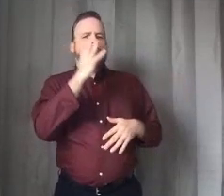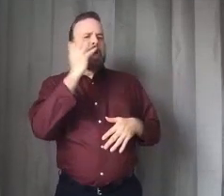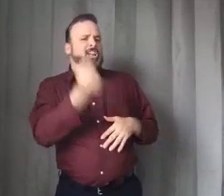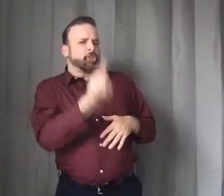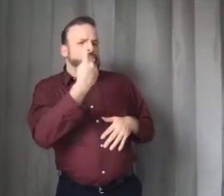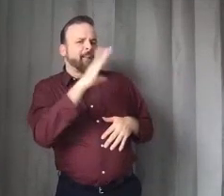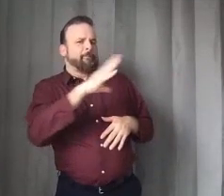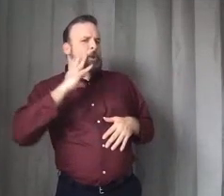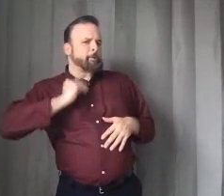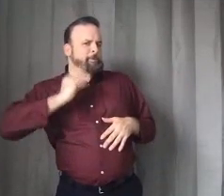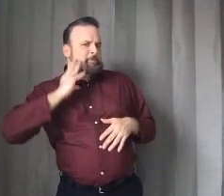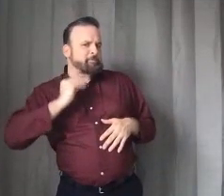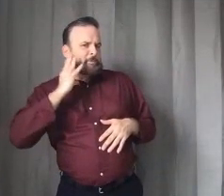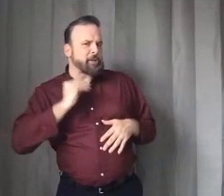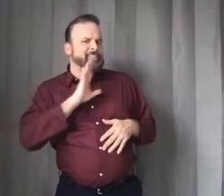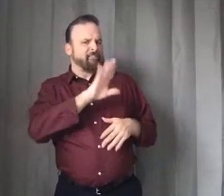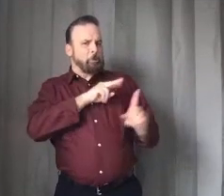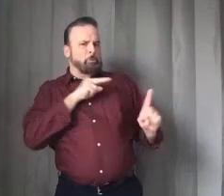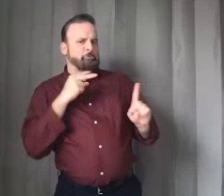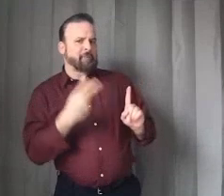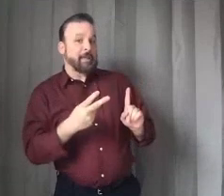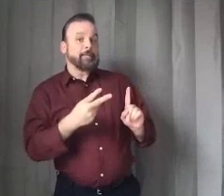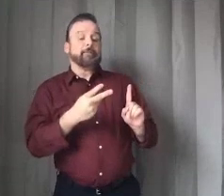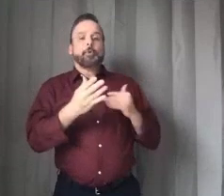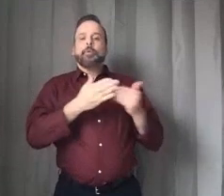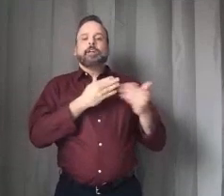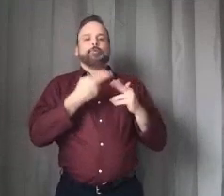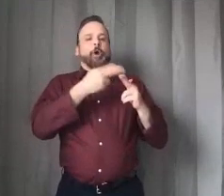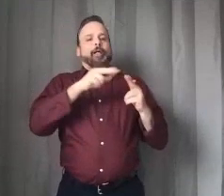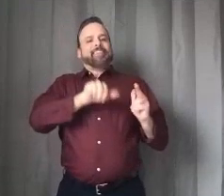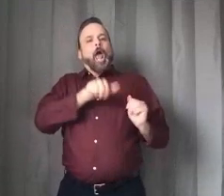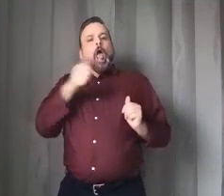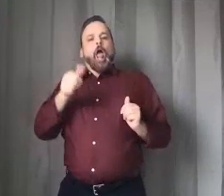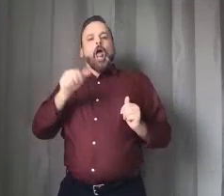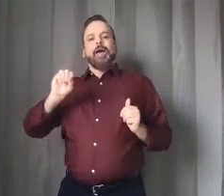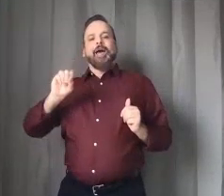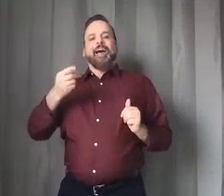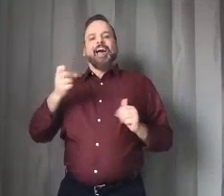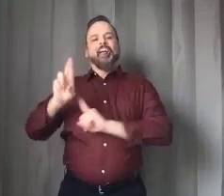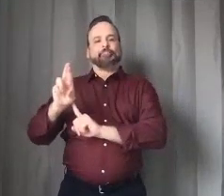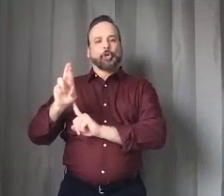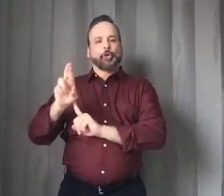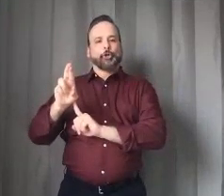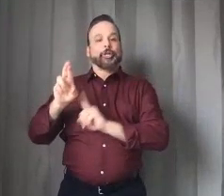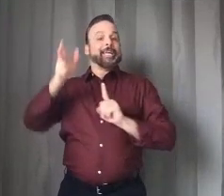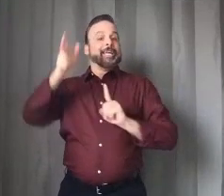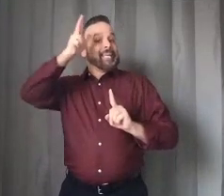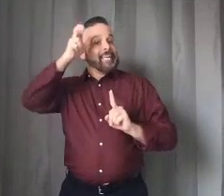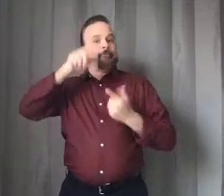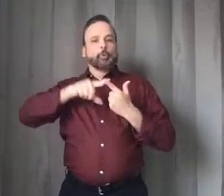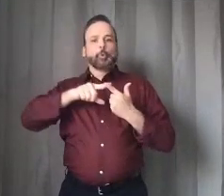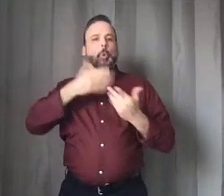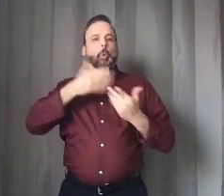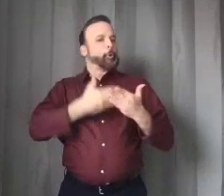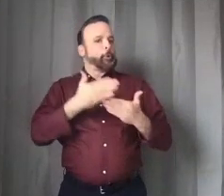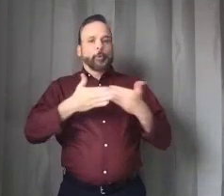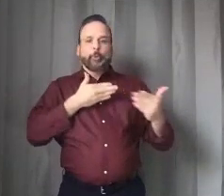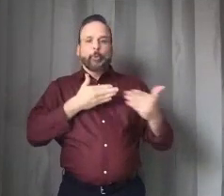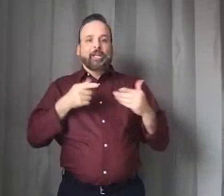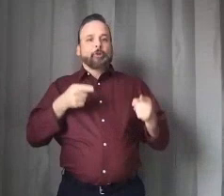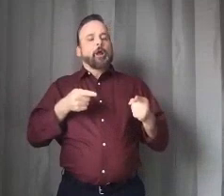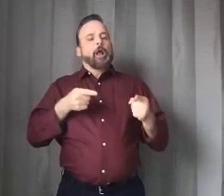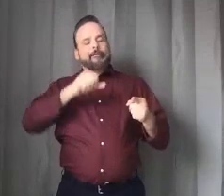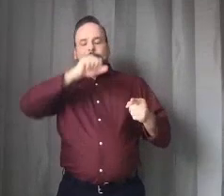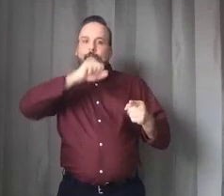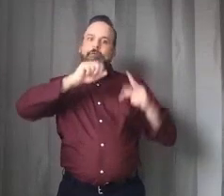shoes. So everything that we can call like the other, everything that's evil or everything that's good, I always love to go further into